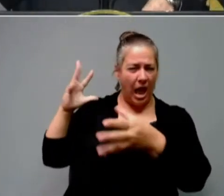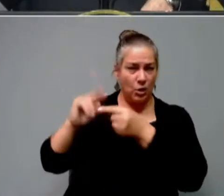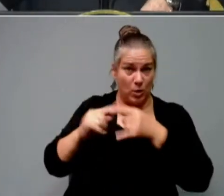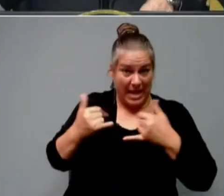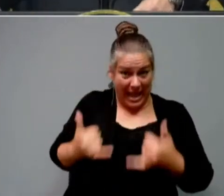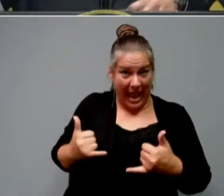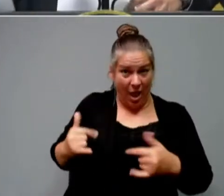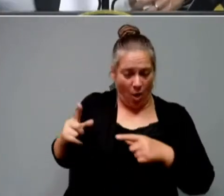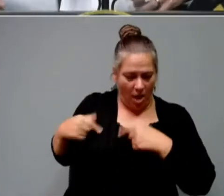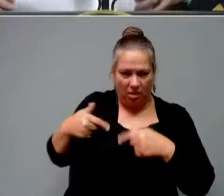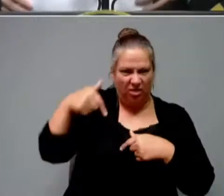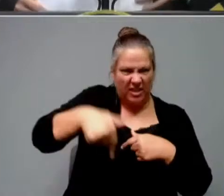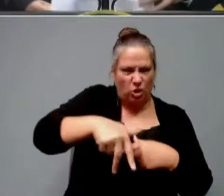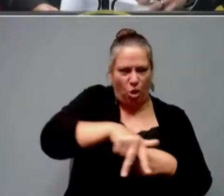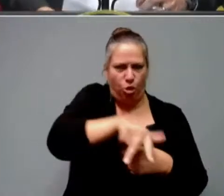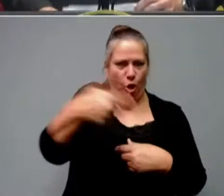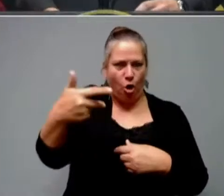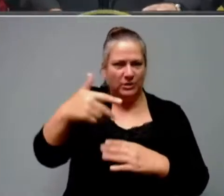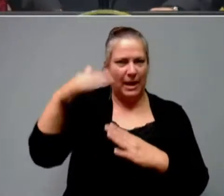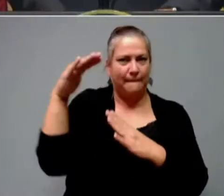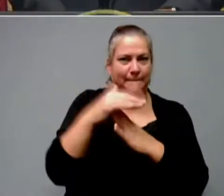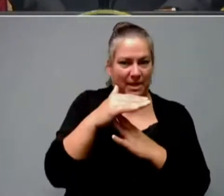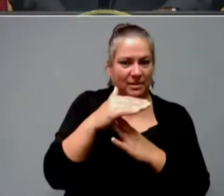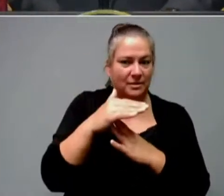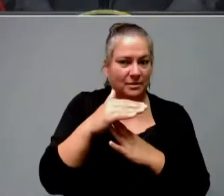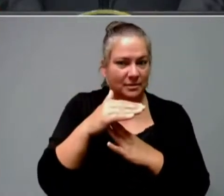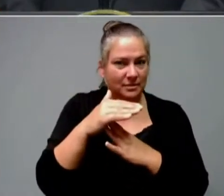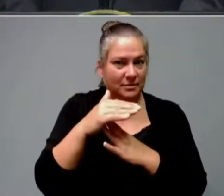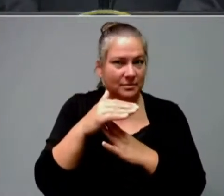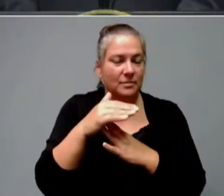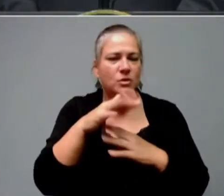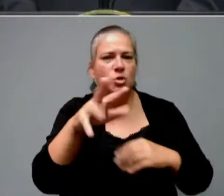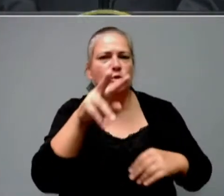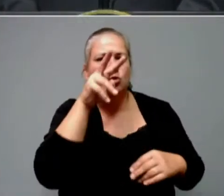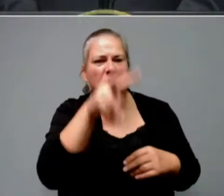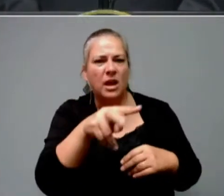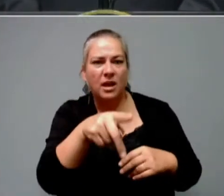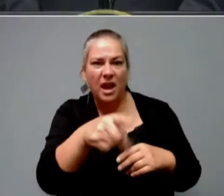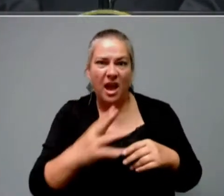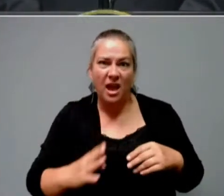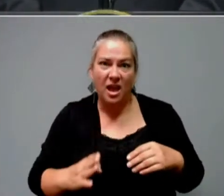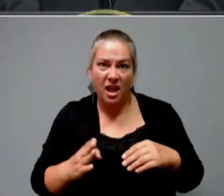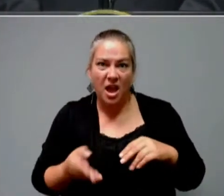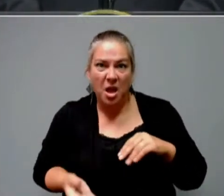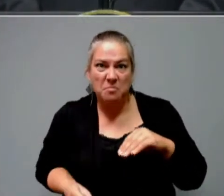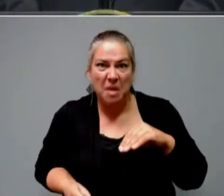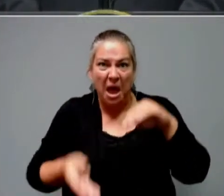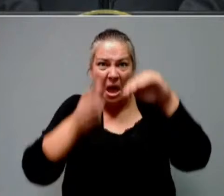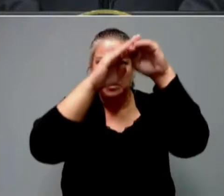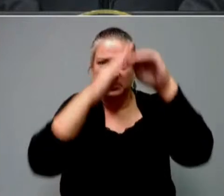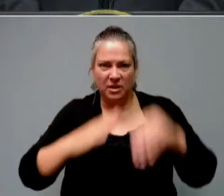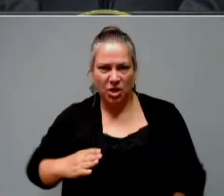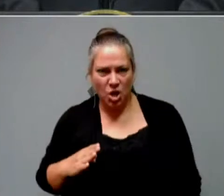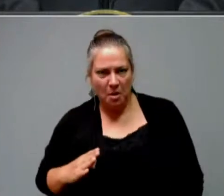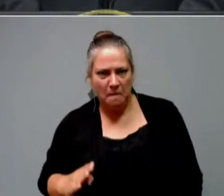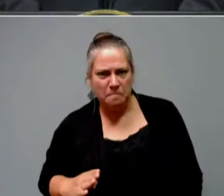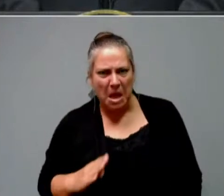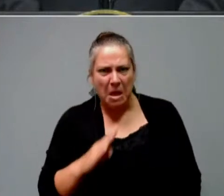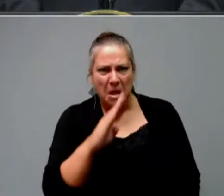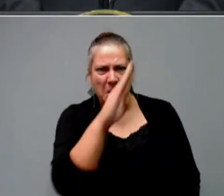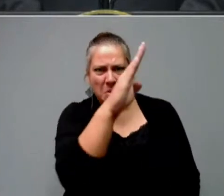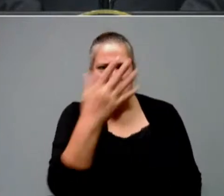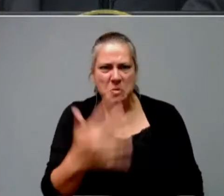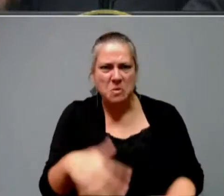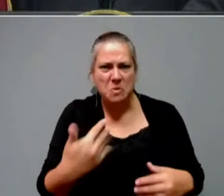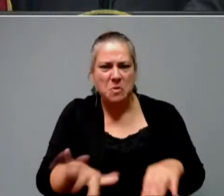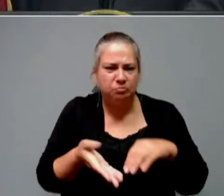again, look at the rate of increase. That looks pretty exponential. And it's going to be